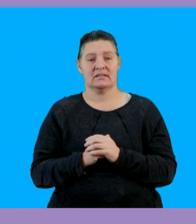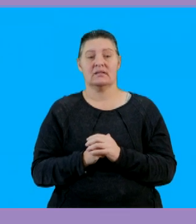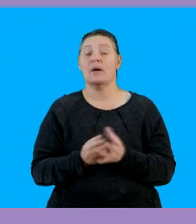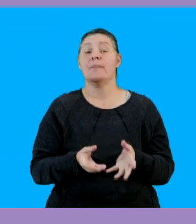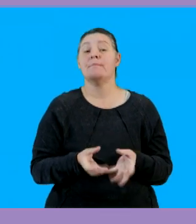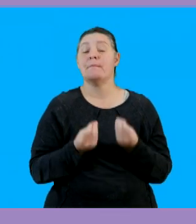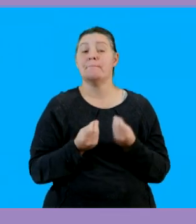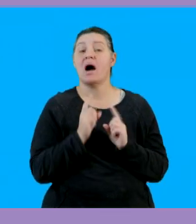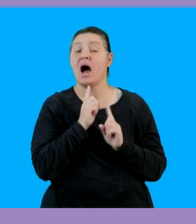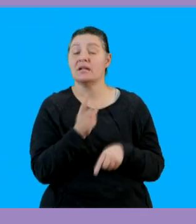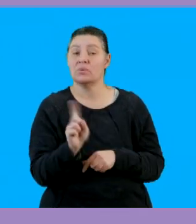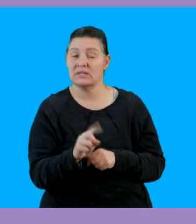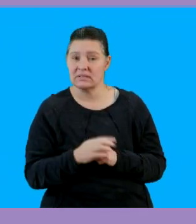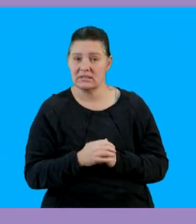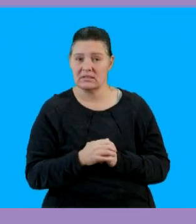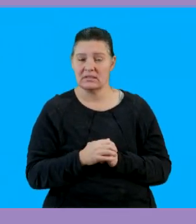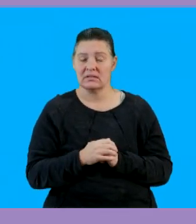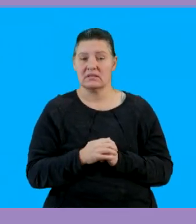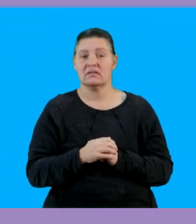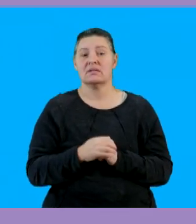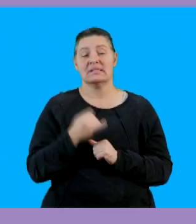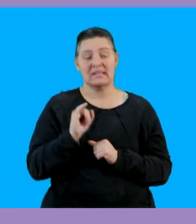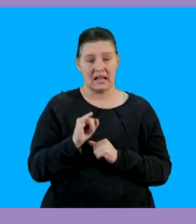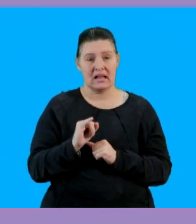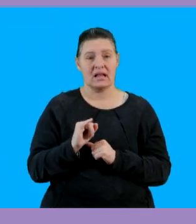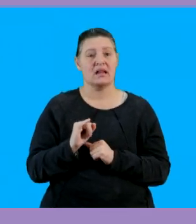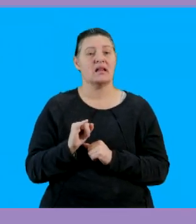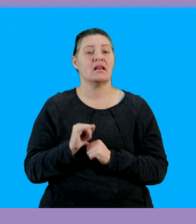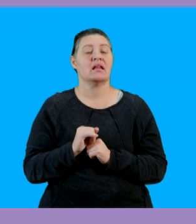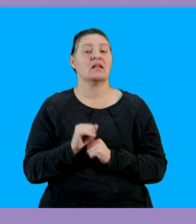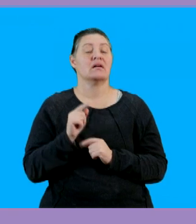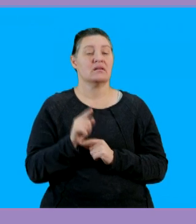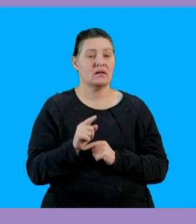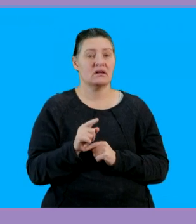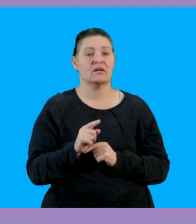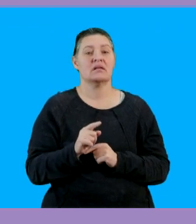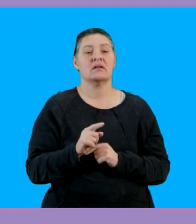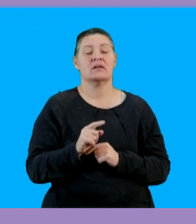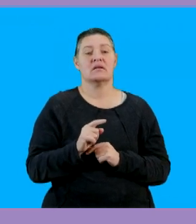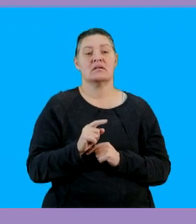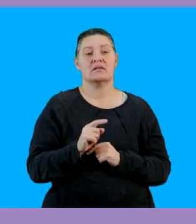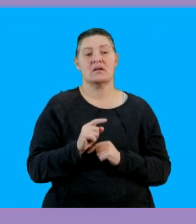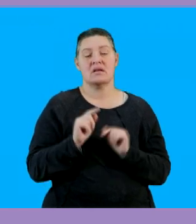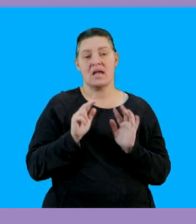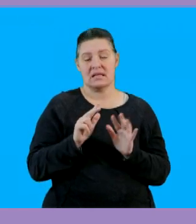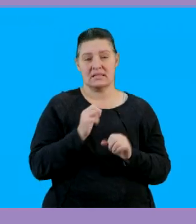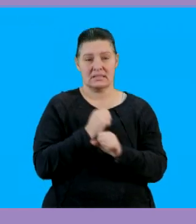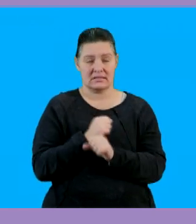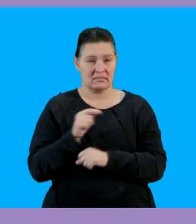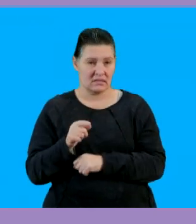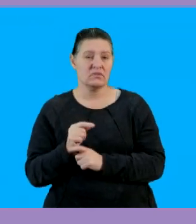then that will give us now an answer. We are still having the 30. What is 9 multiplied by 8? That